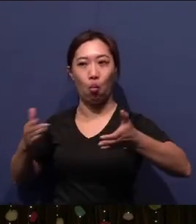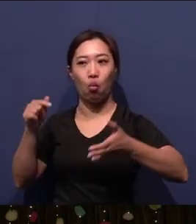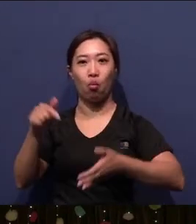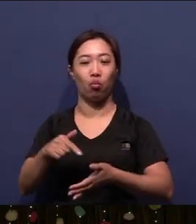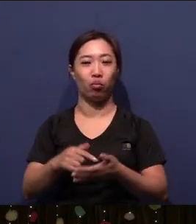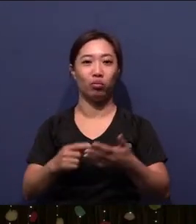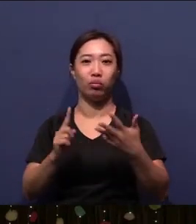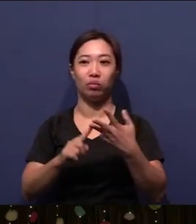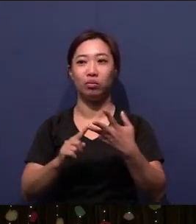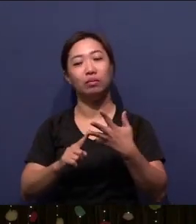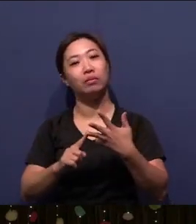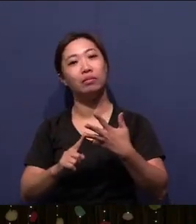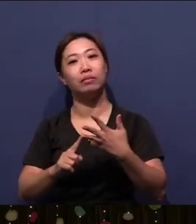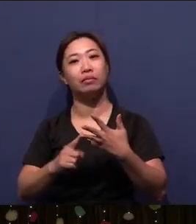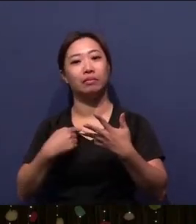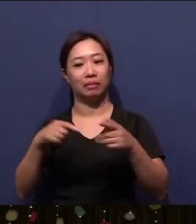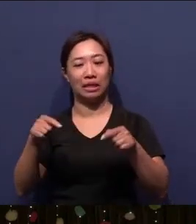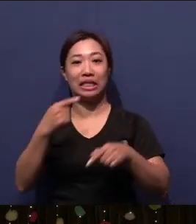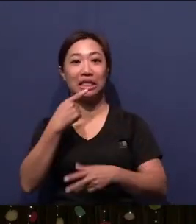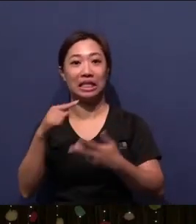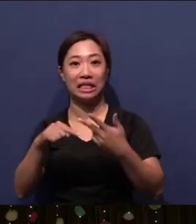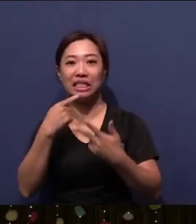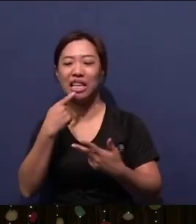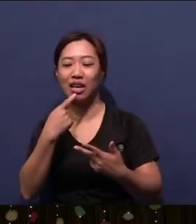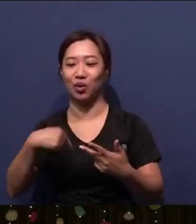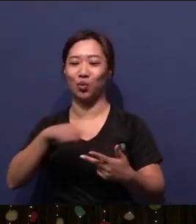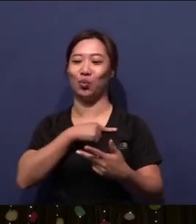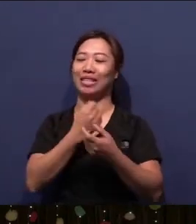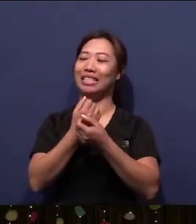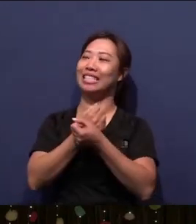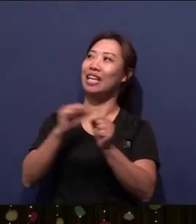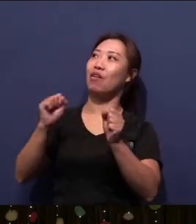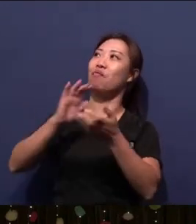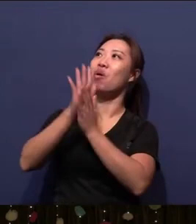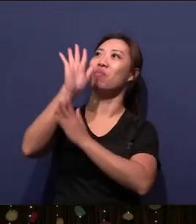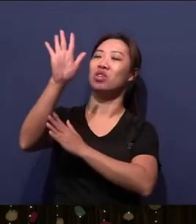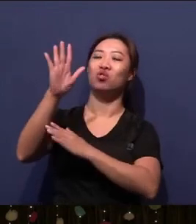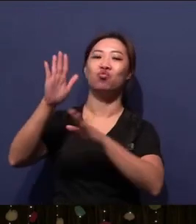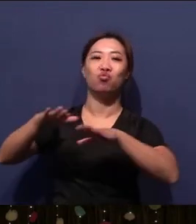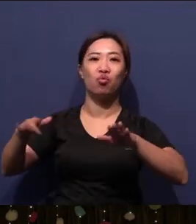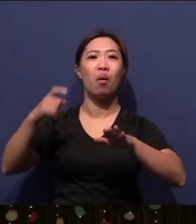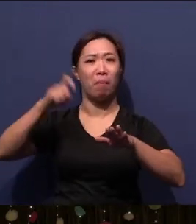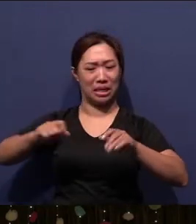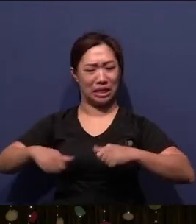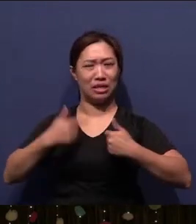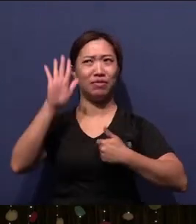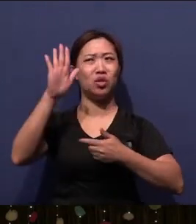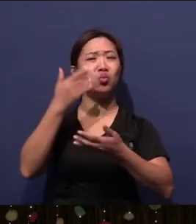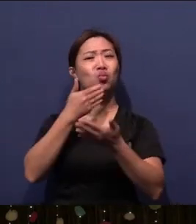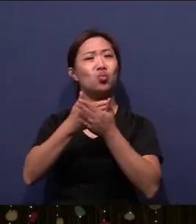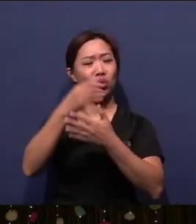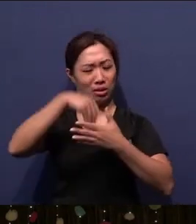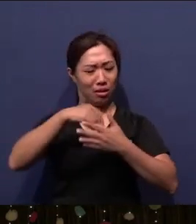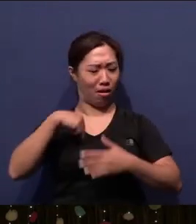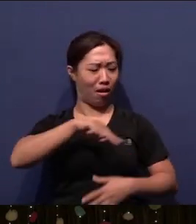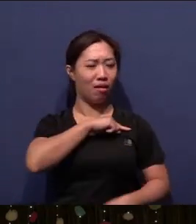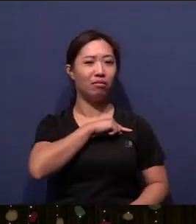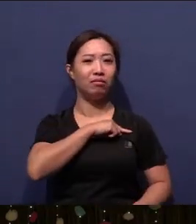said, and I'm going to quote him, "We are saved to be his children, and we are to live out his goodness in us so